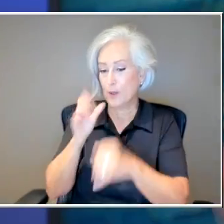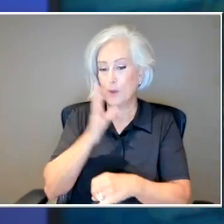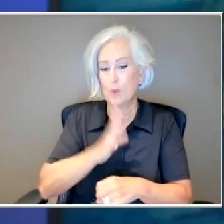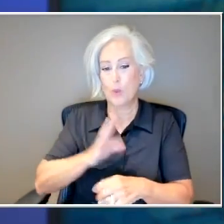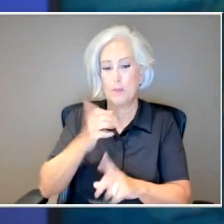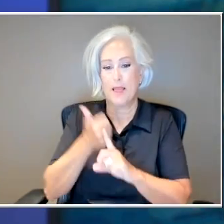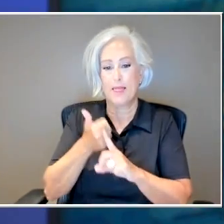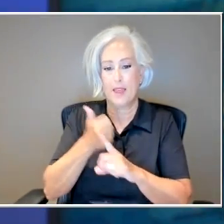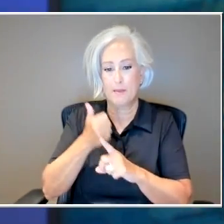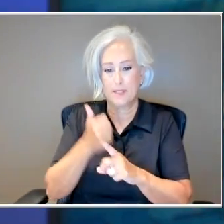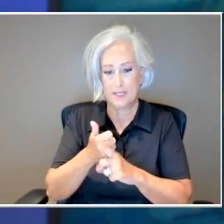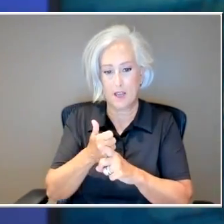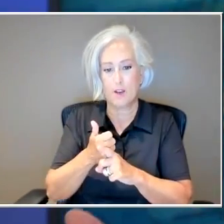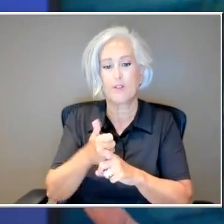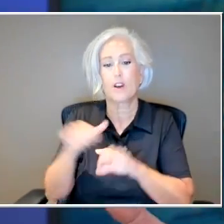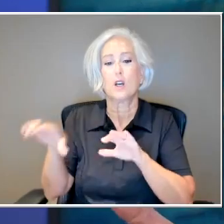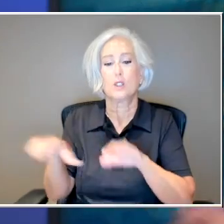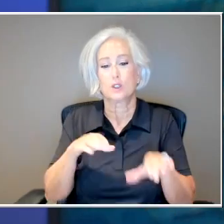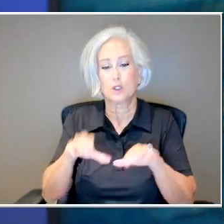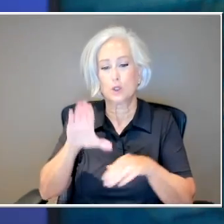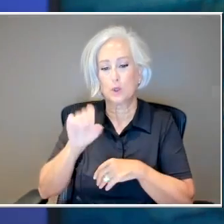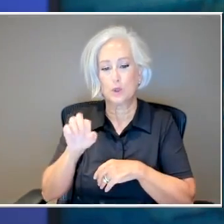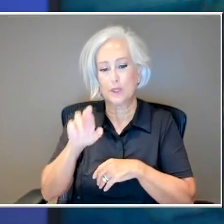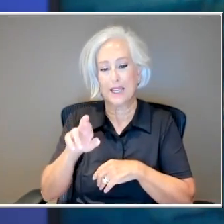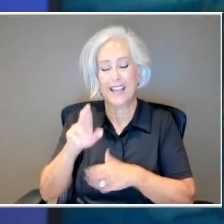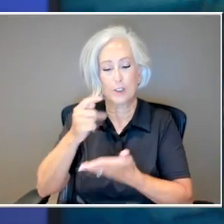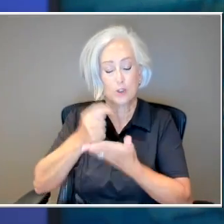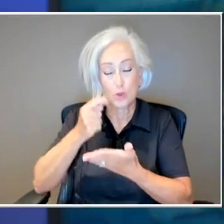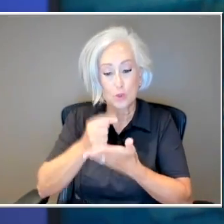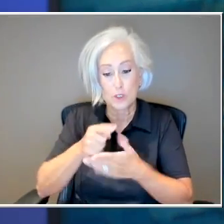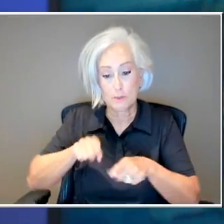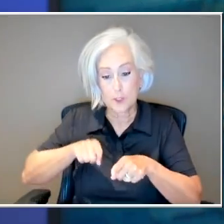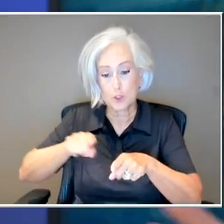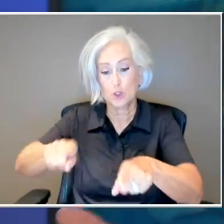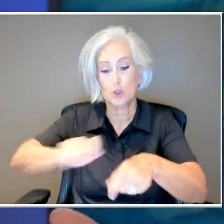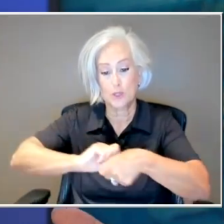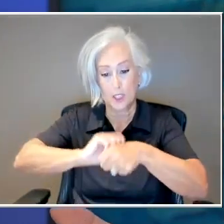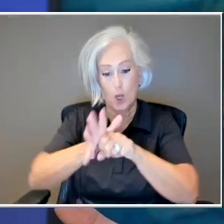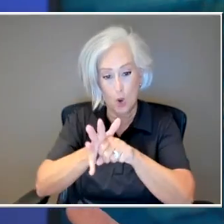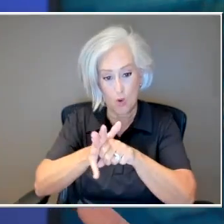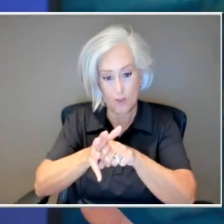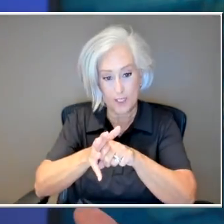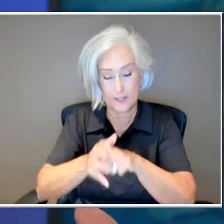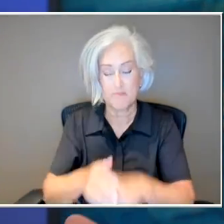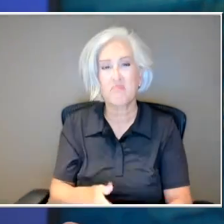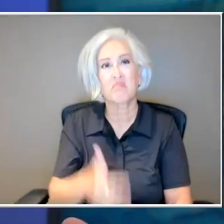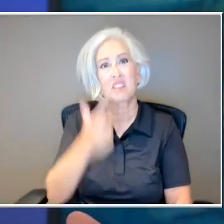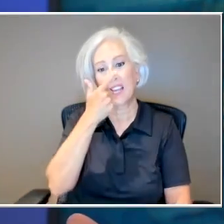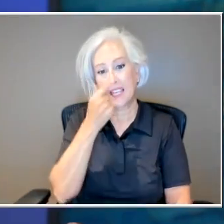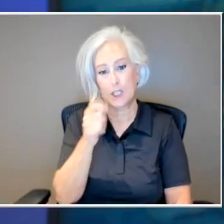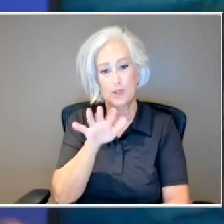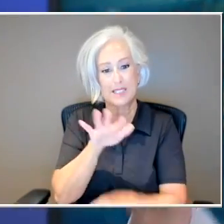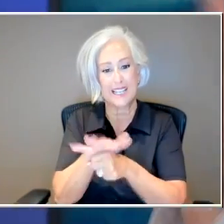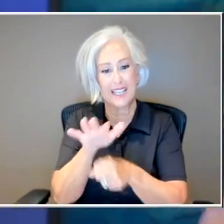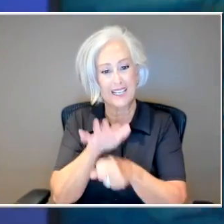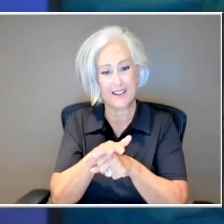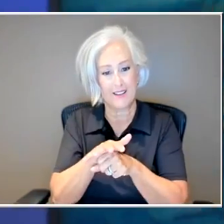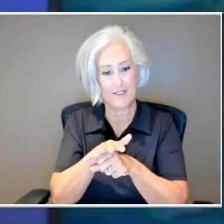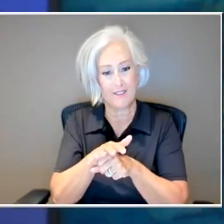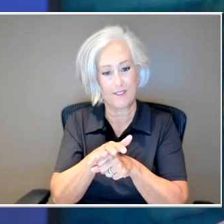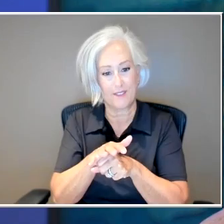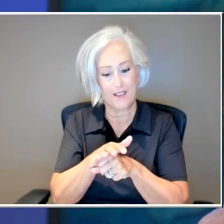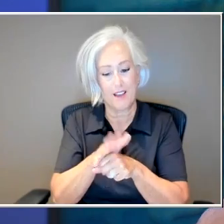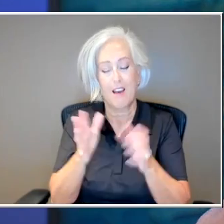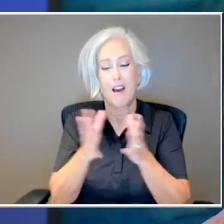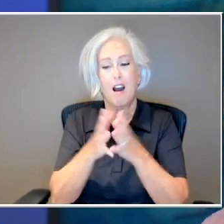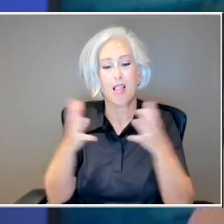cancer treatment during COVID. And interestingly, actually, a lot of the precautions that